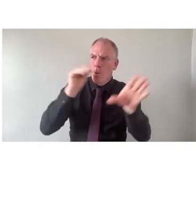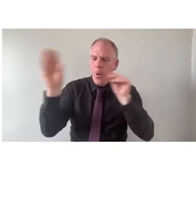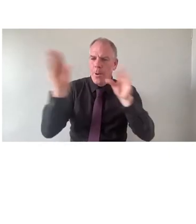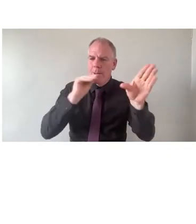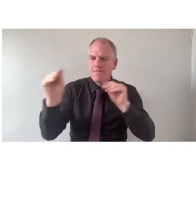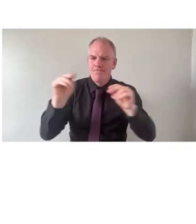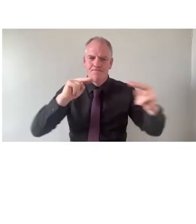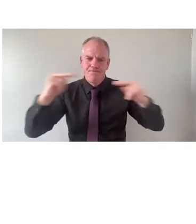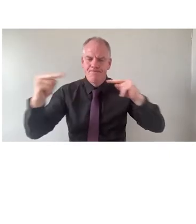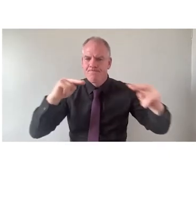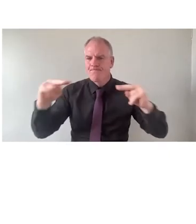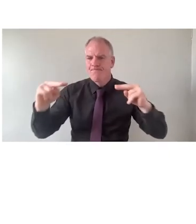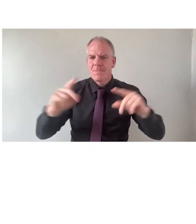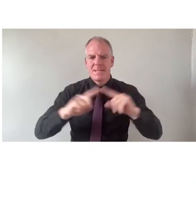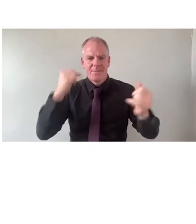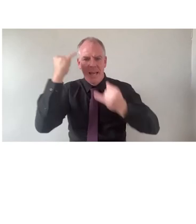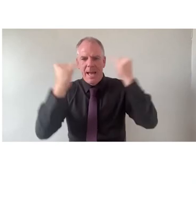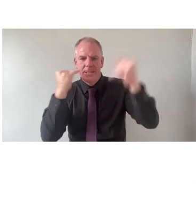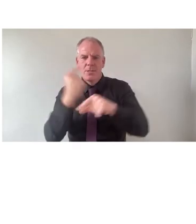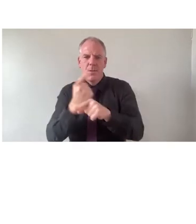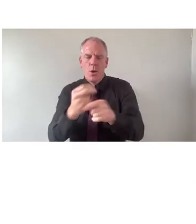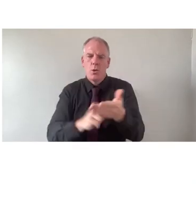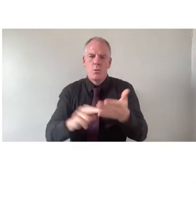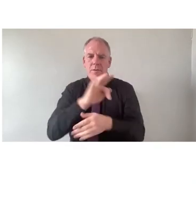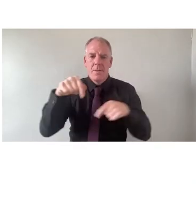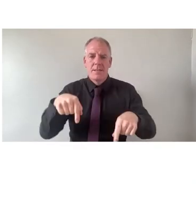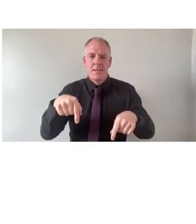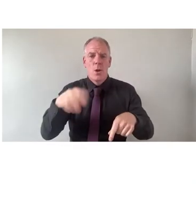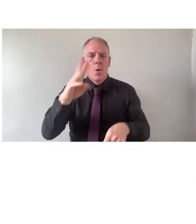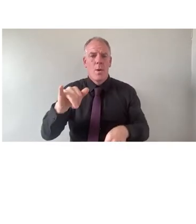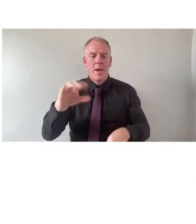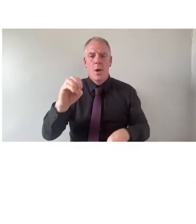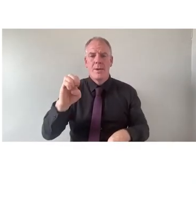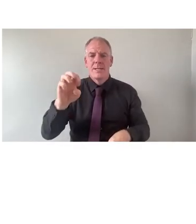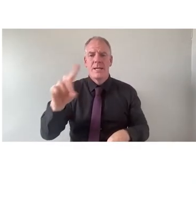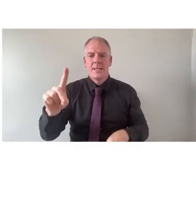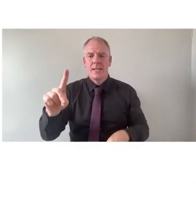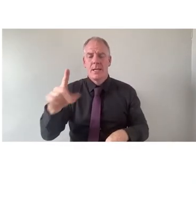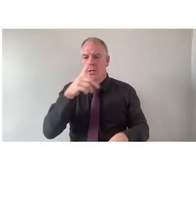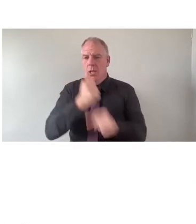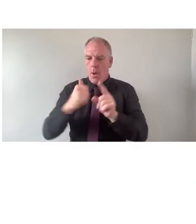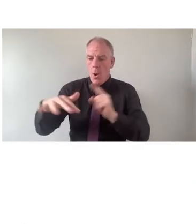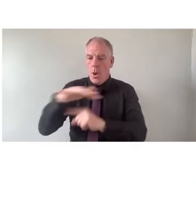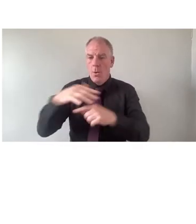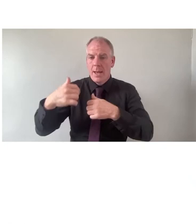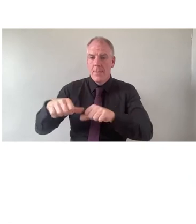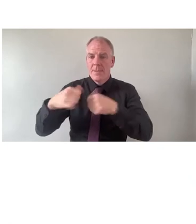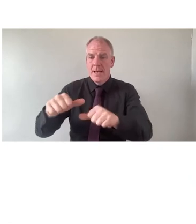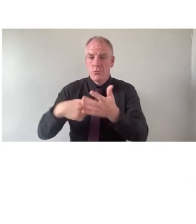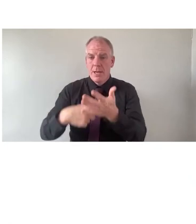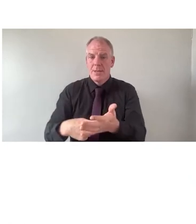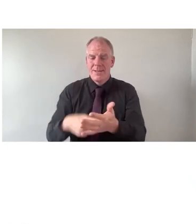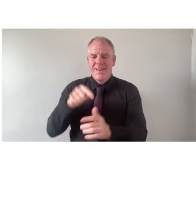and the different initiatives that are being taken here, because OECD work looking at local implementation has always highlighted that this